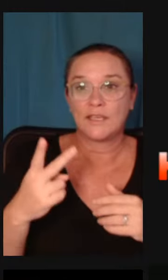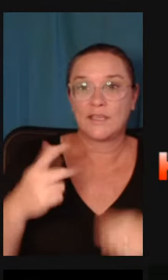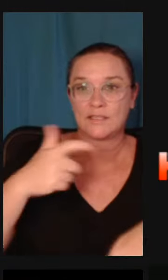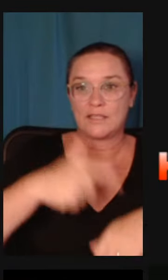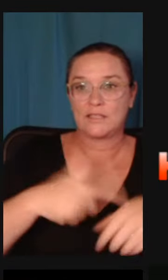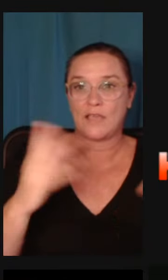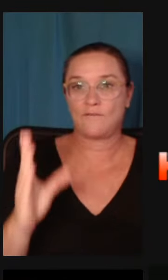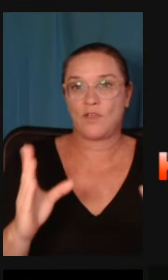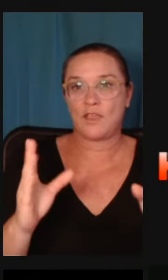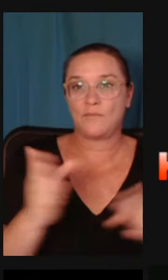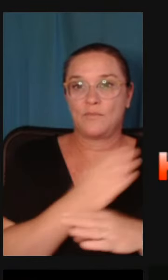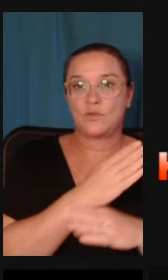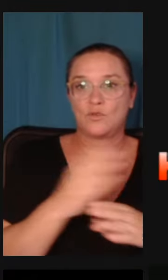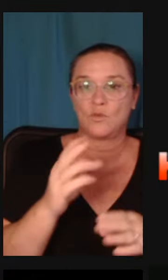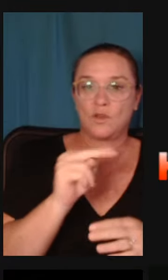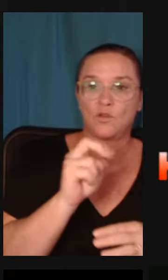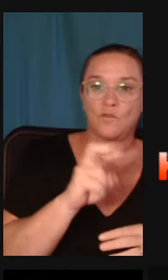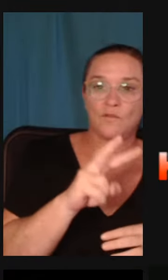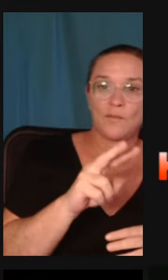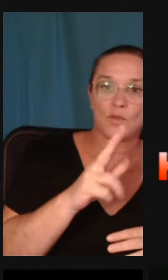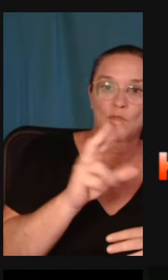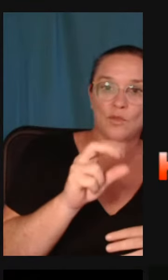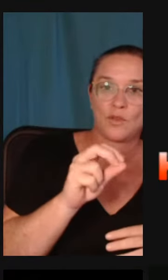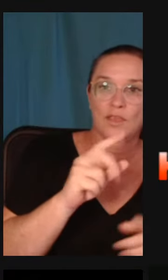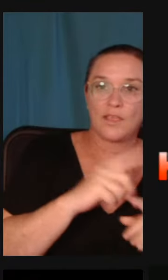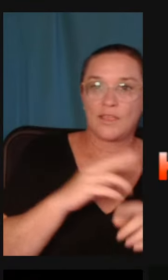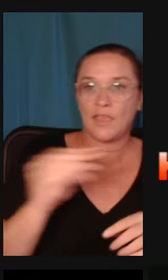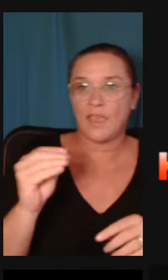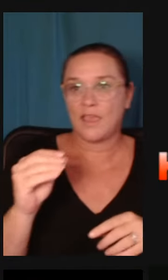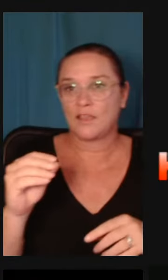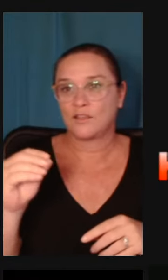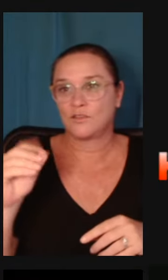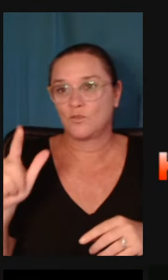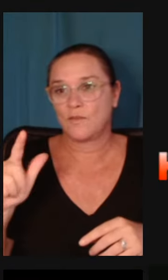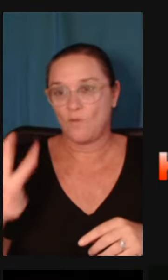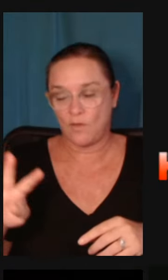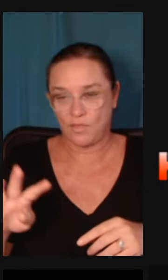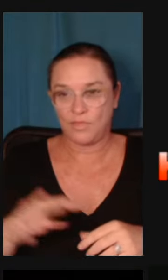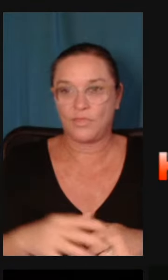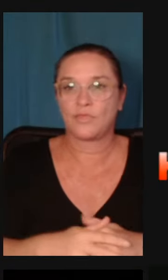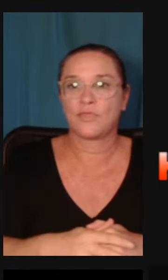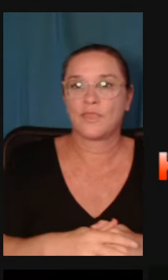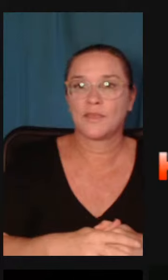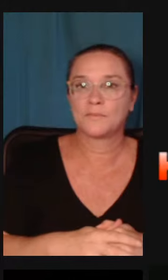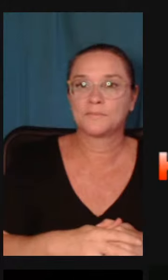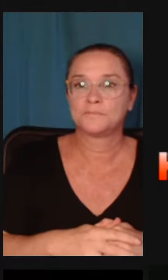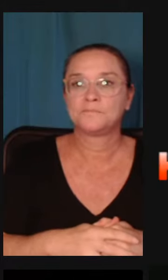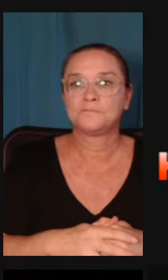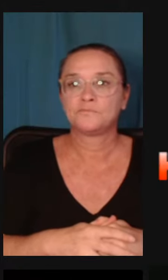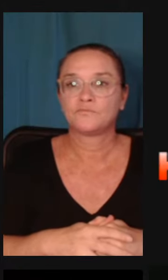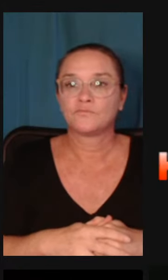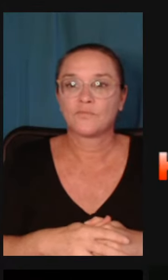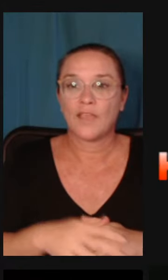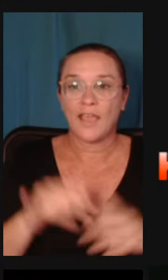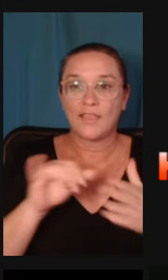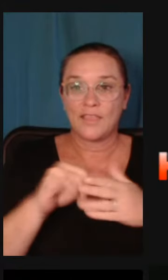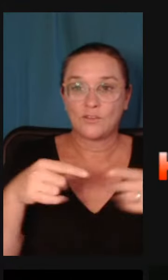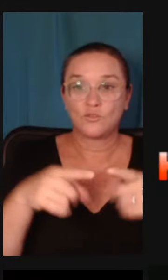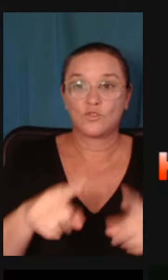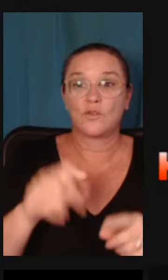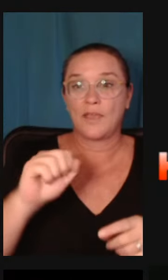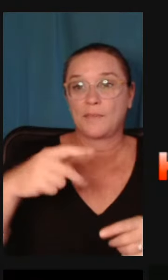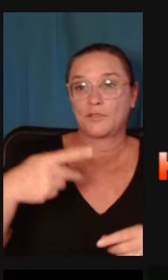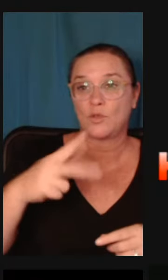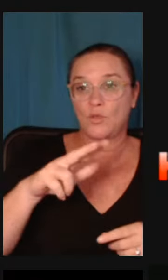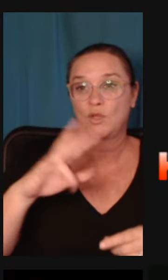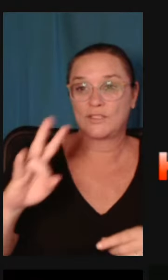the 30th of November and the 24th. This does catch our episode 37 drop. So